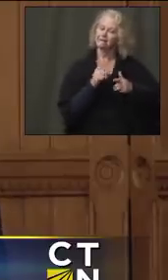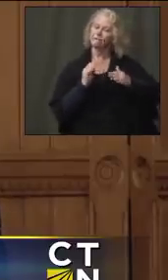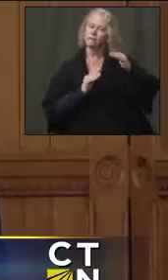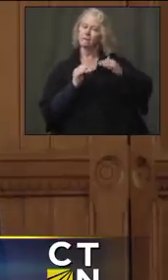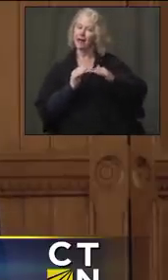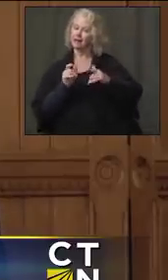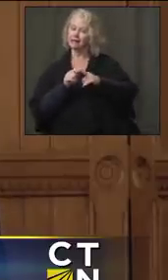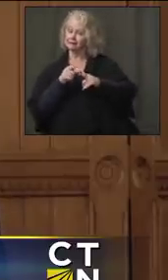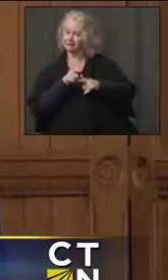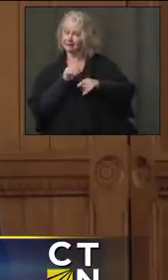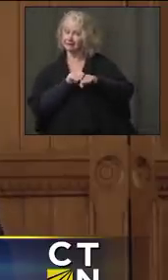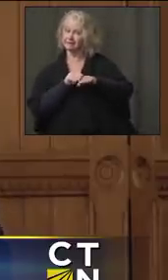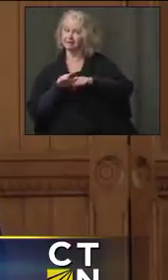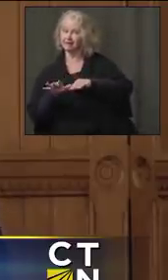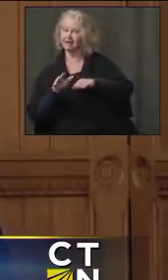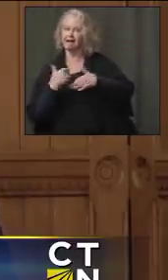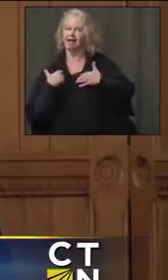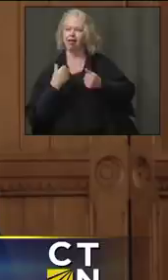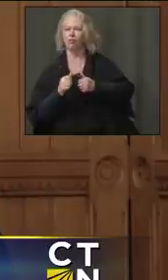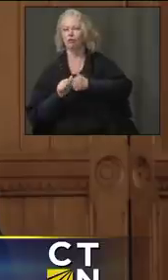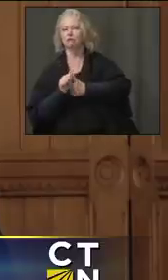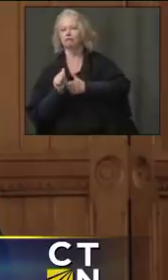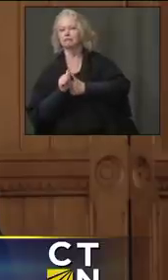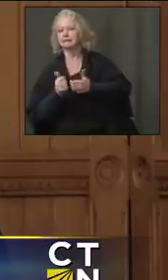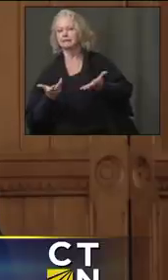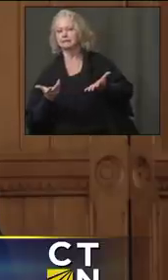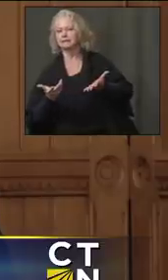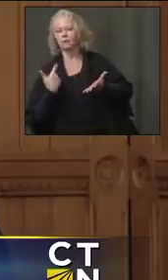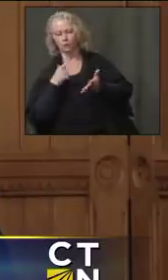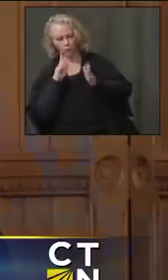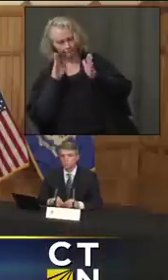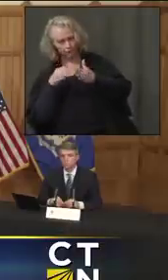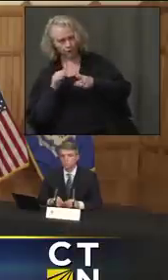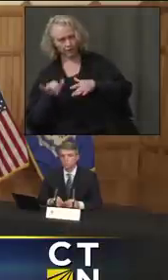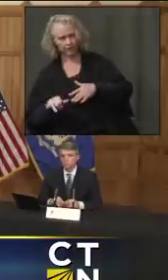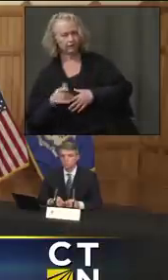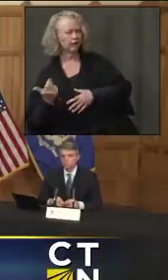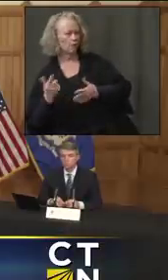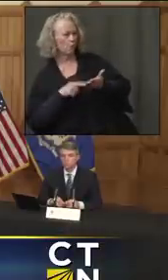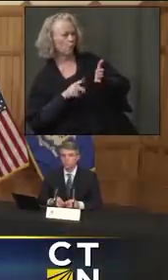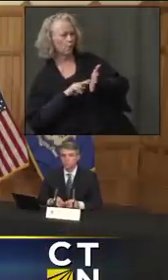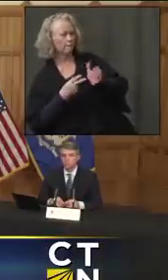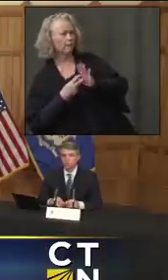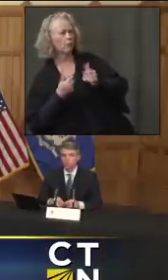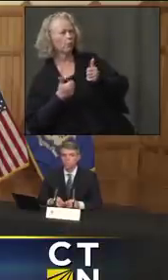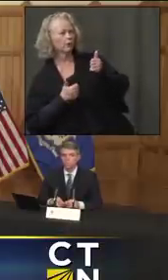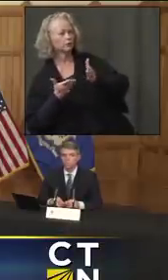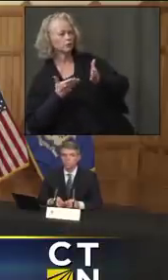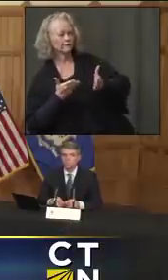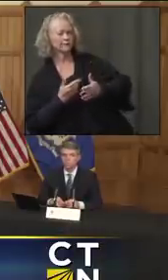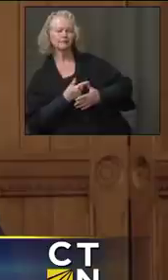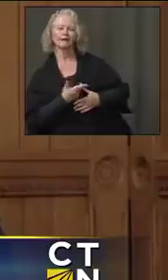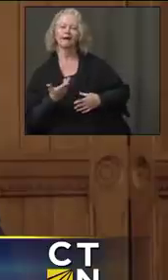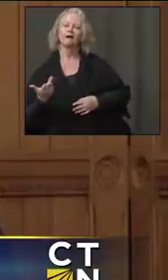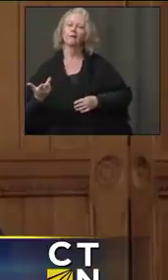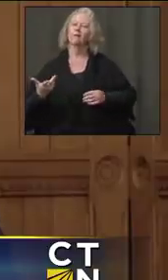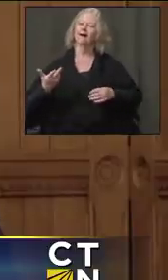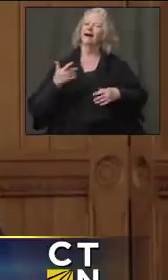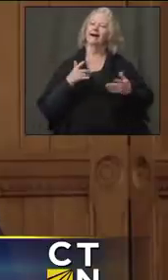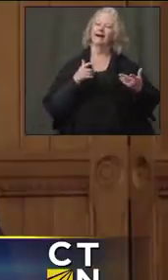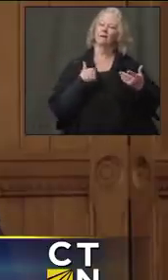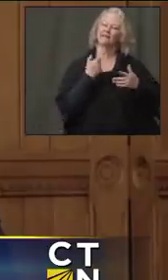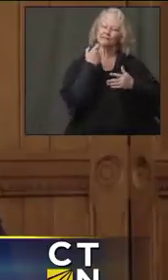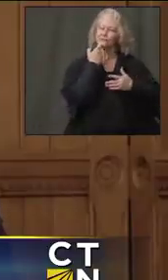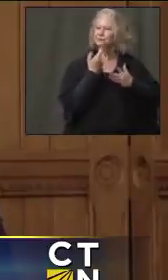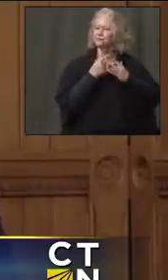primarily focused on that public health risk at this point. Well, what sort of services are you talking about? Well, as I just said, there's a preliminary discussion